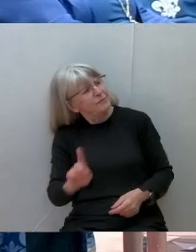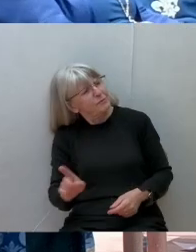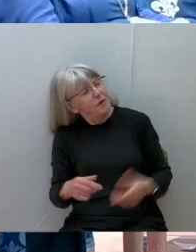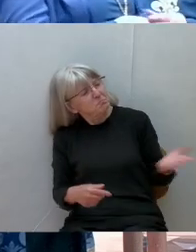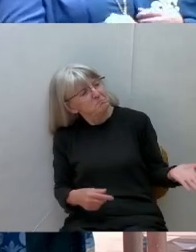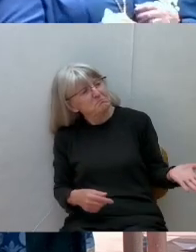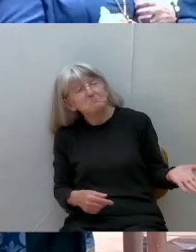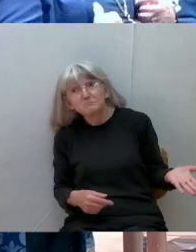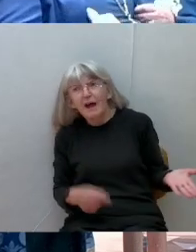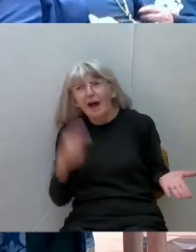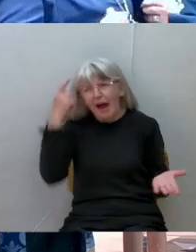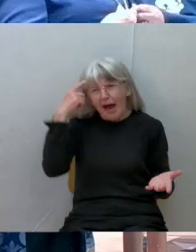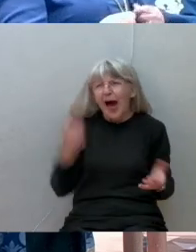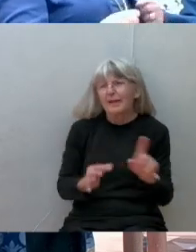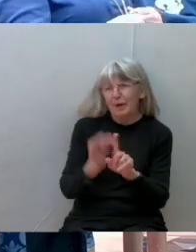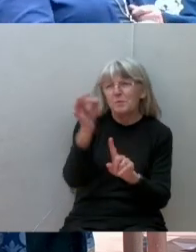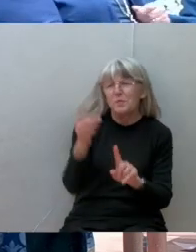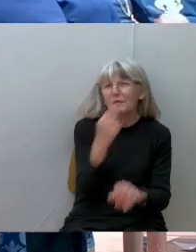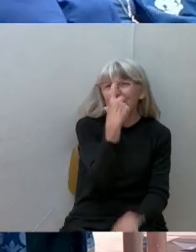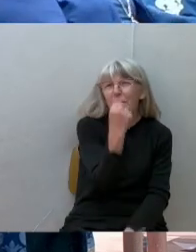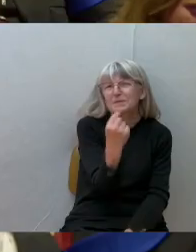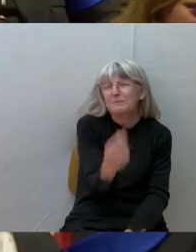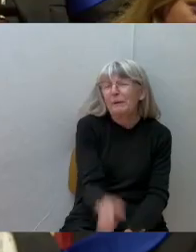I think they can do better. You think they can?